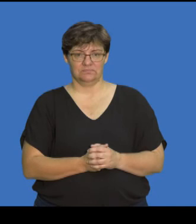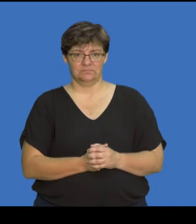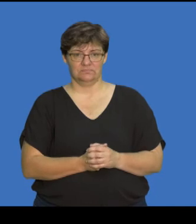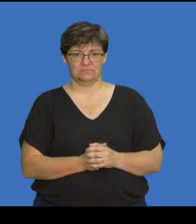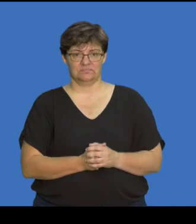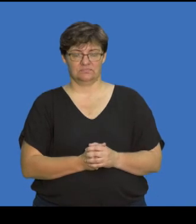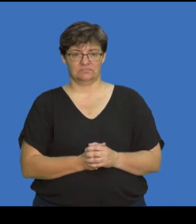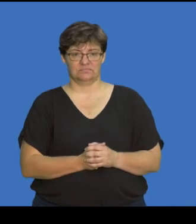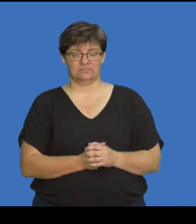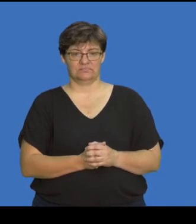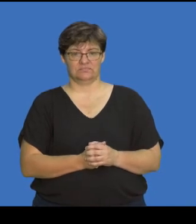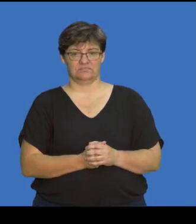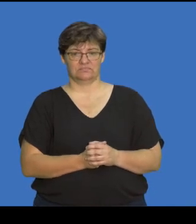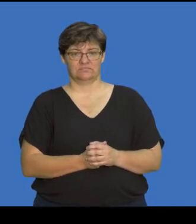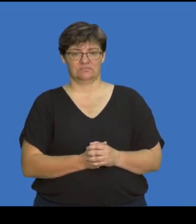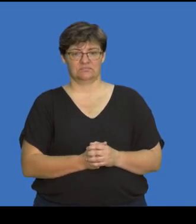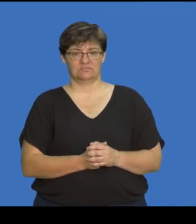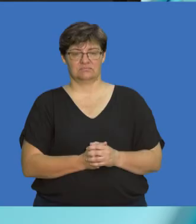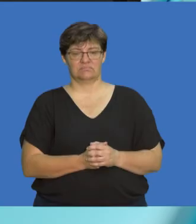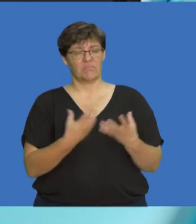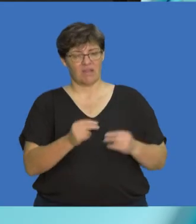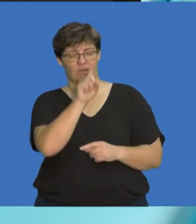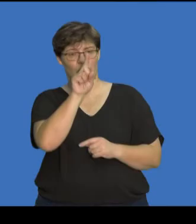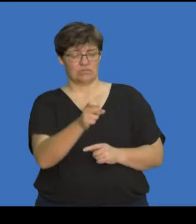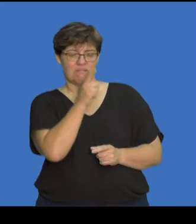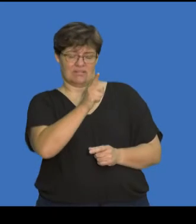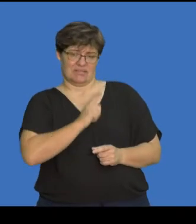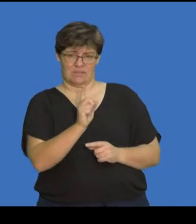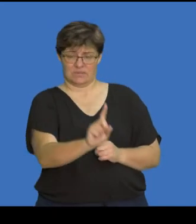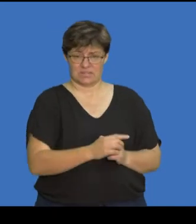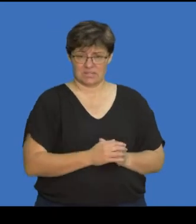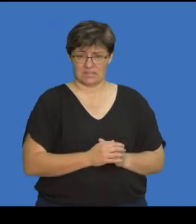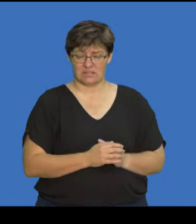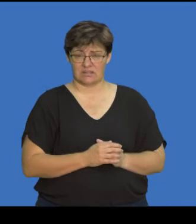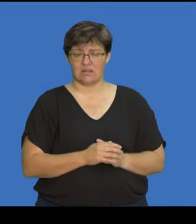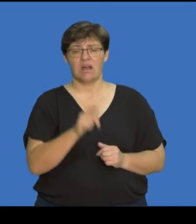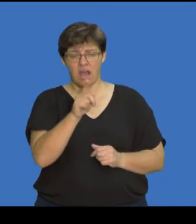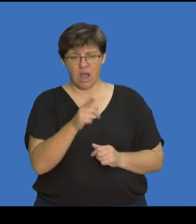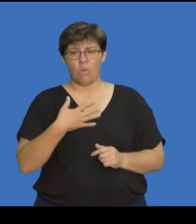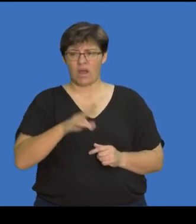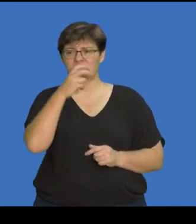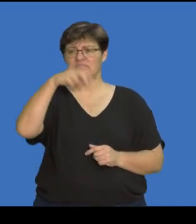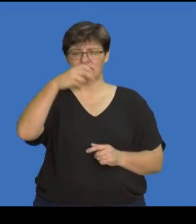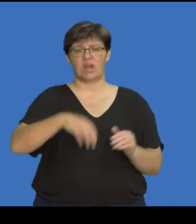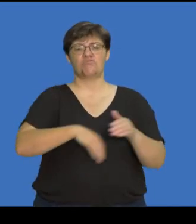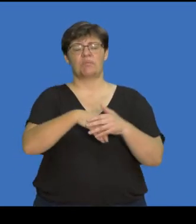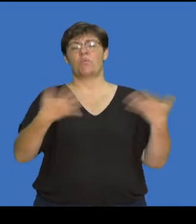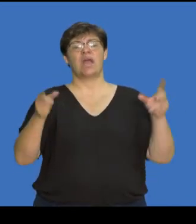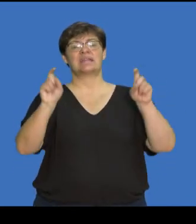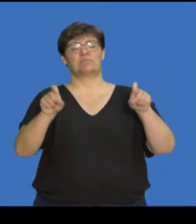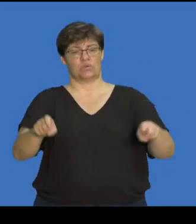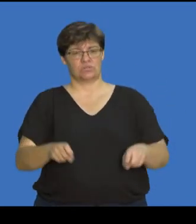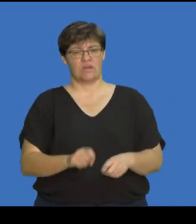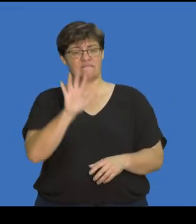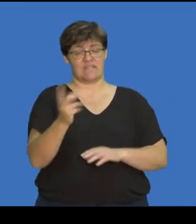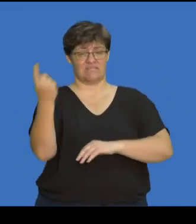Okay, we have a question here where we are told that Freddie is considering traveling to the rugby match in Cape Town for 5 days